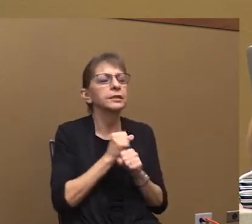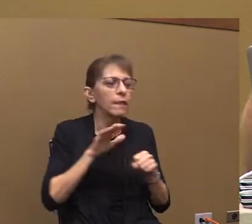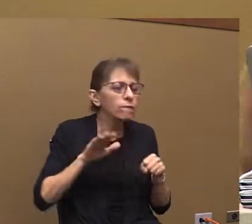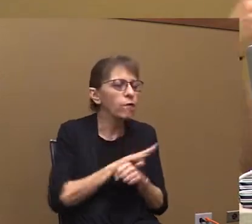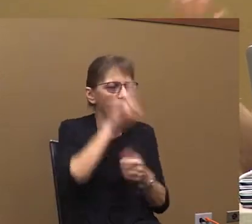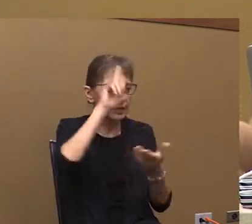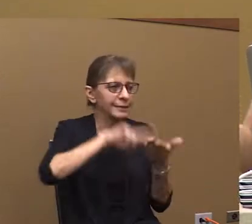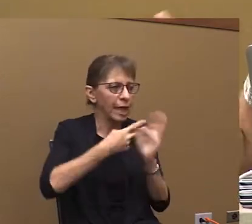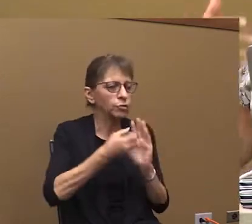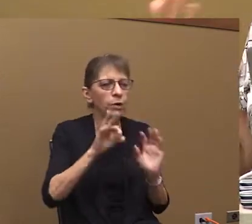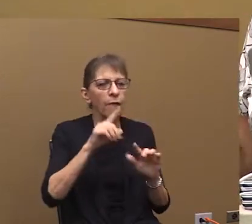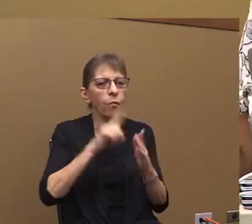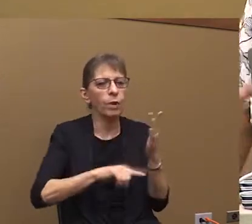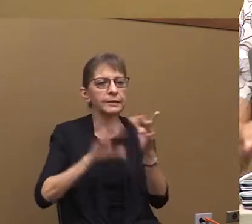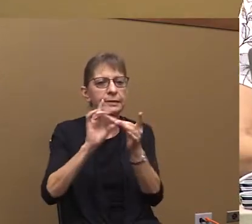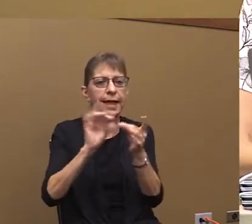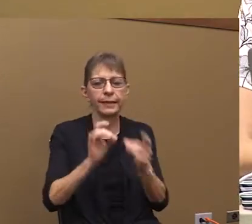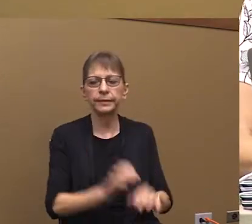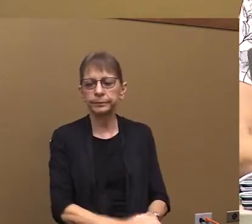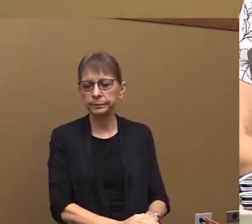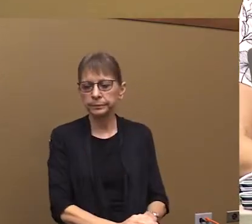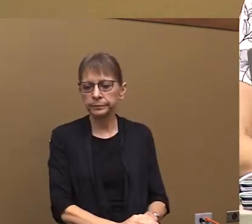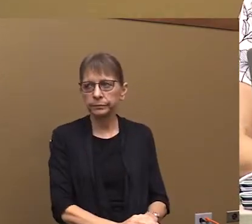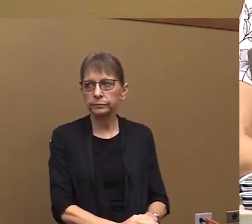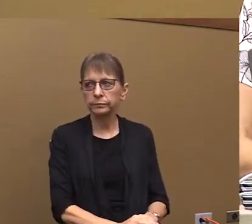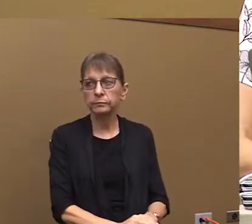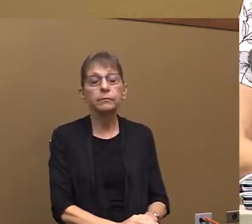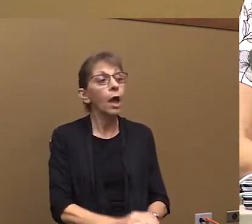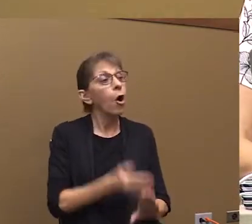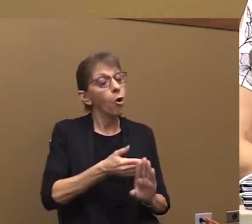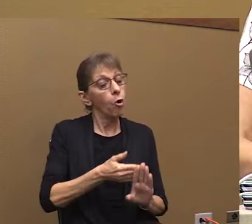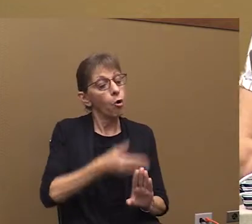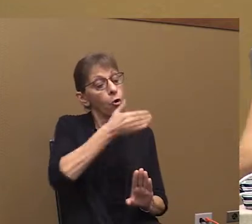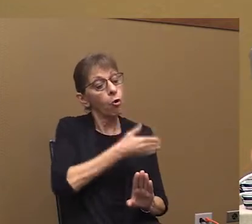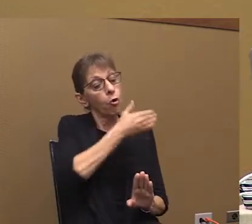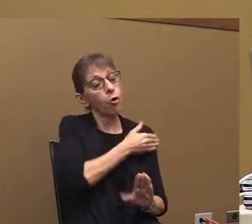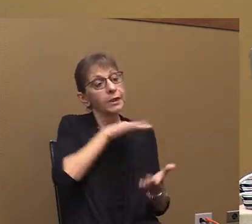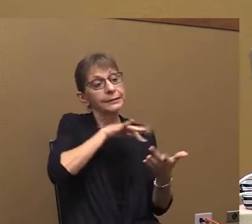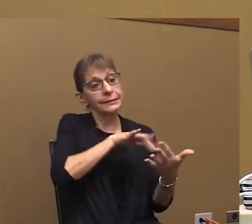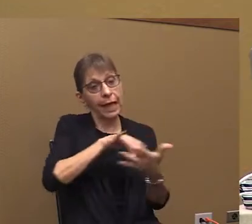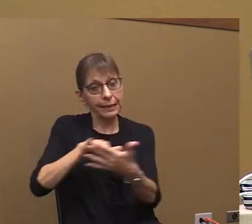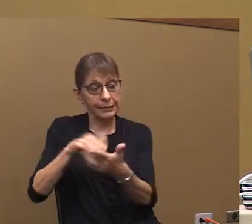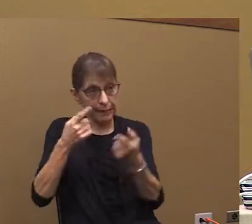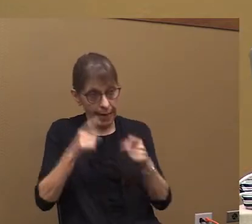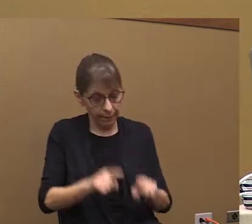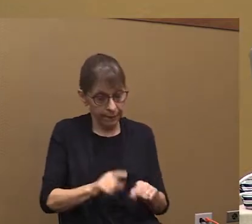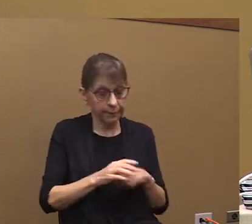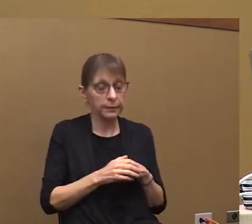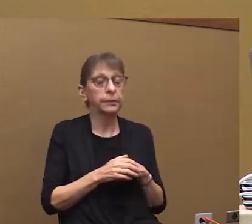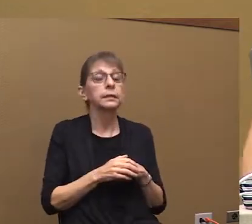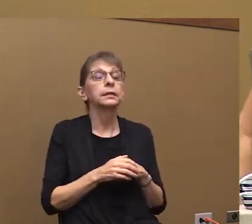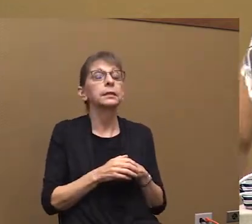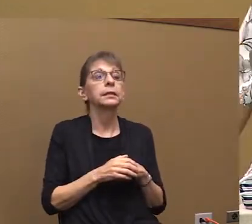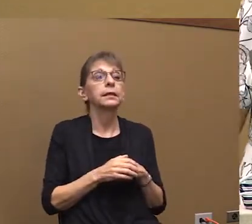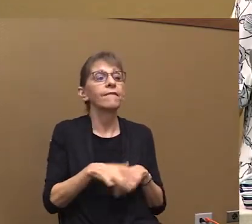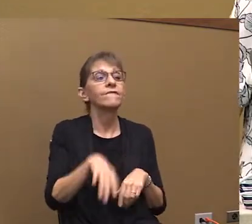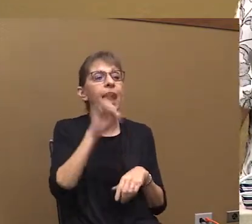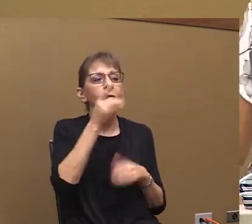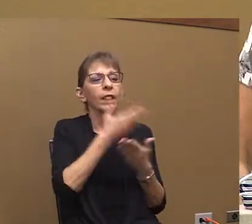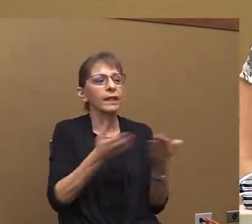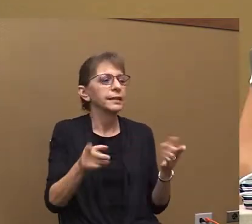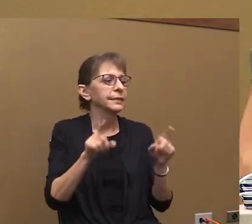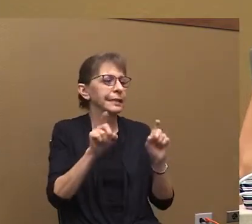that they get the full intention and motivation behind the speaker there. And so from